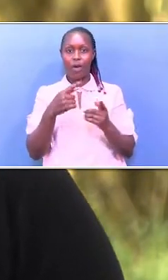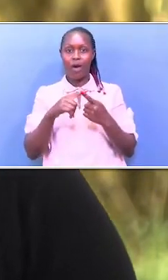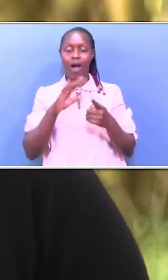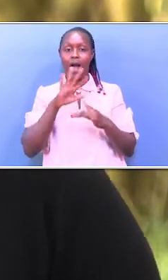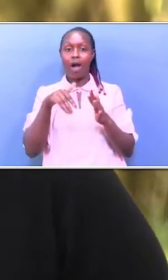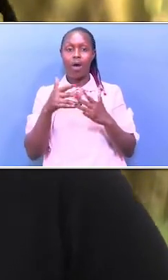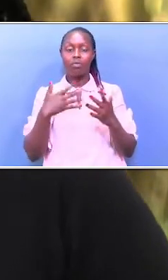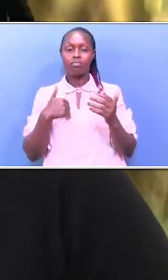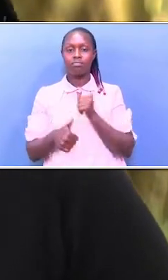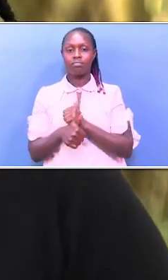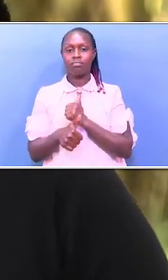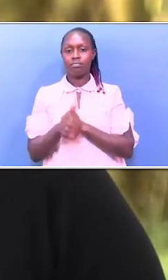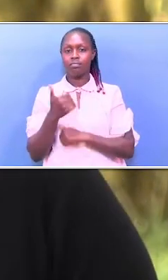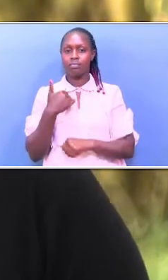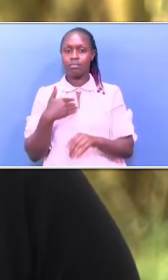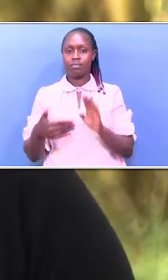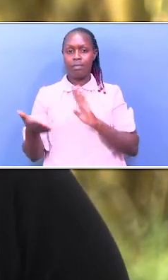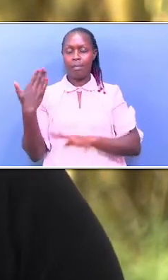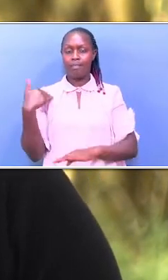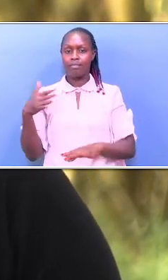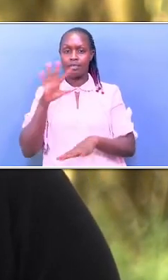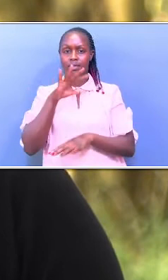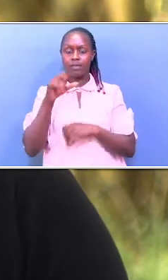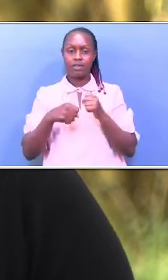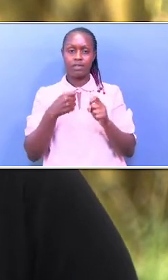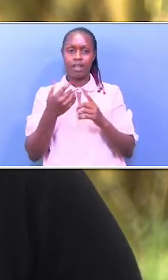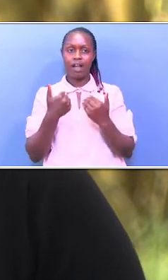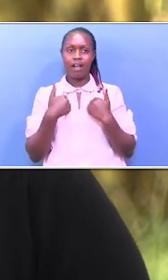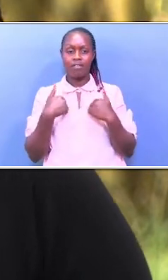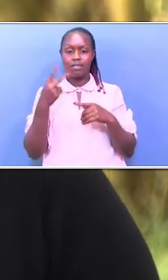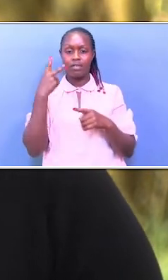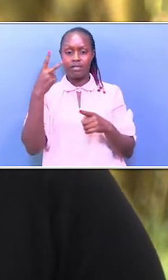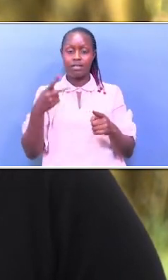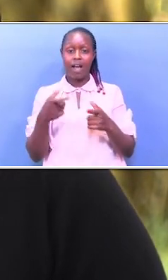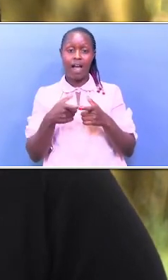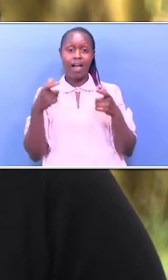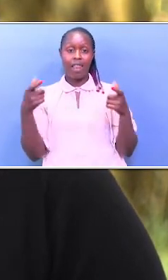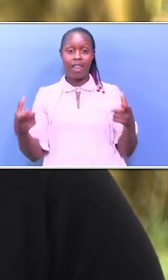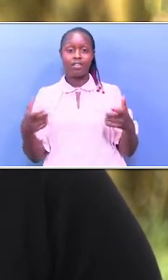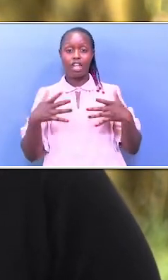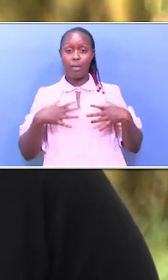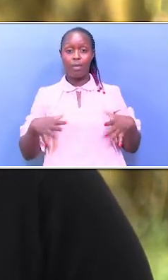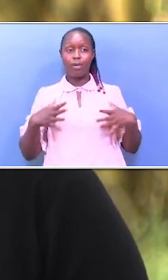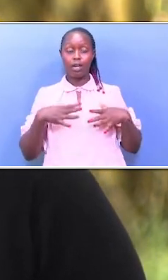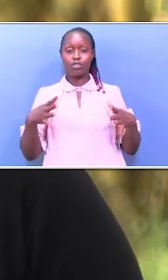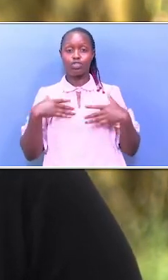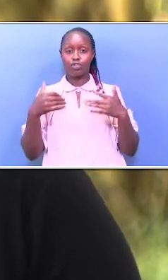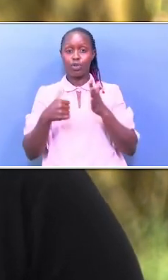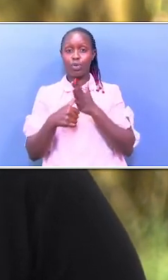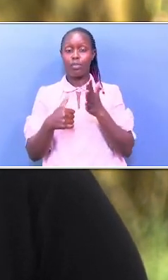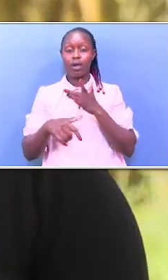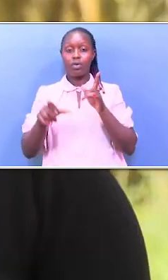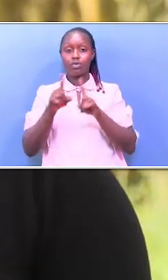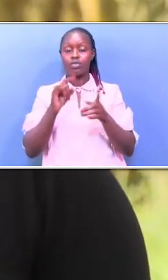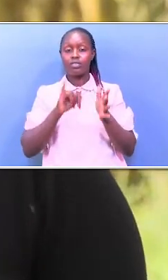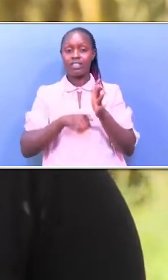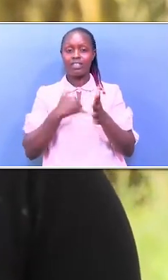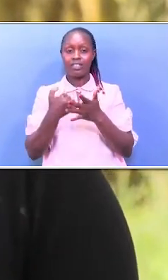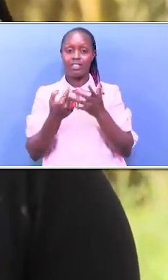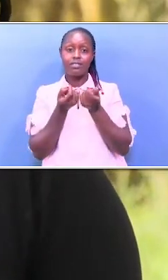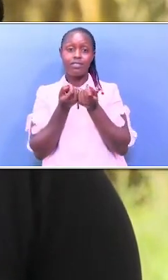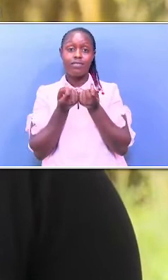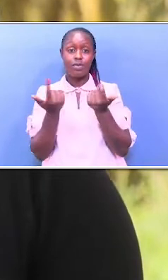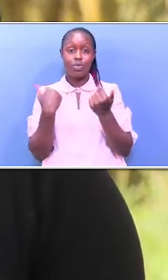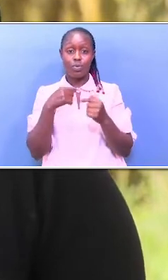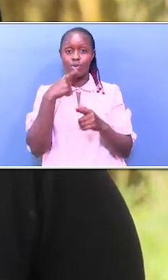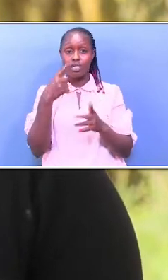and in the past 5 decades, they have been facing a large population decline, and they are just very few. We've said